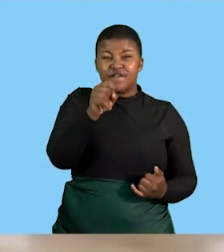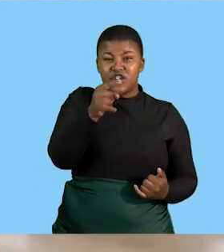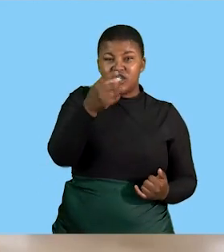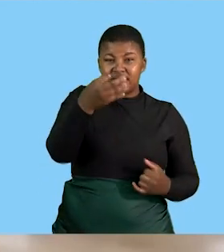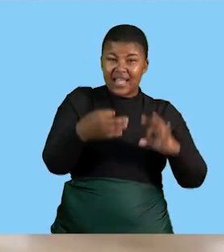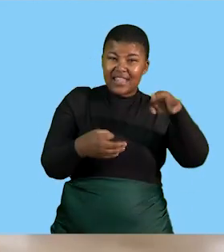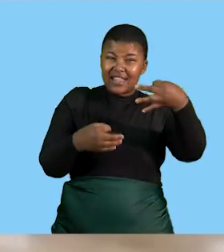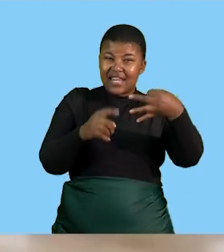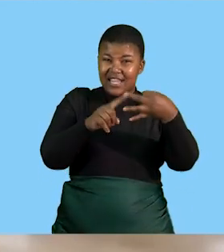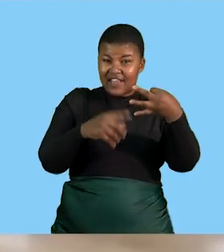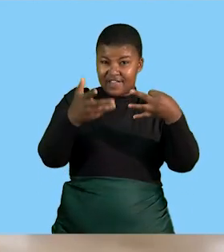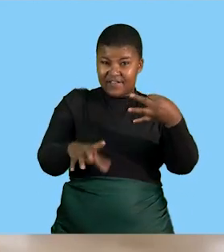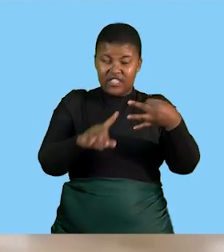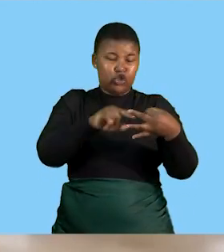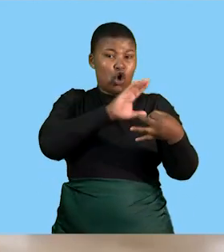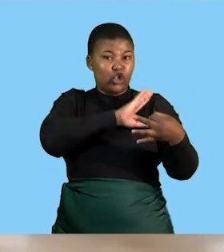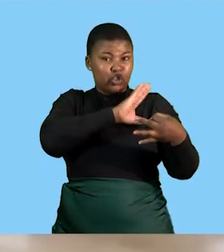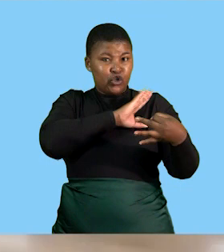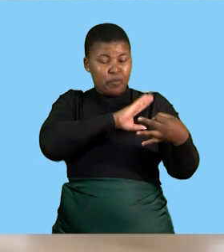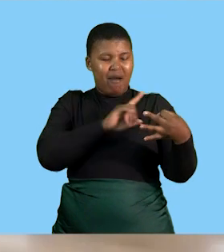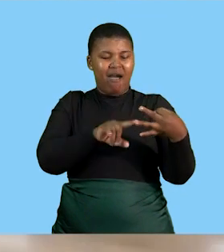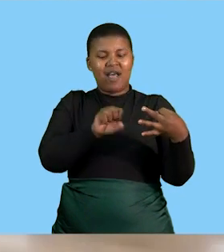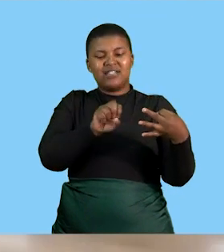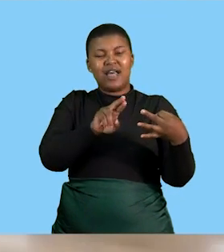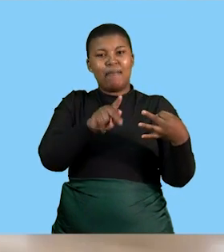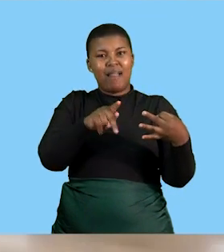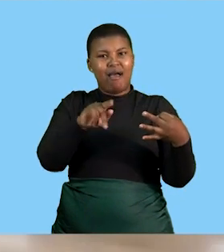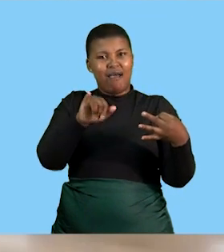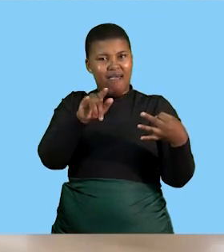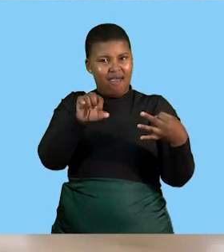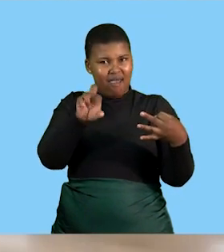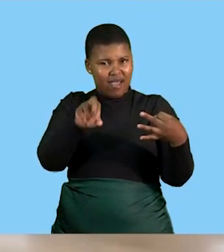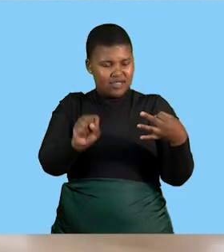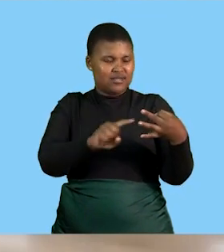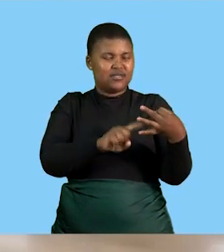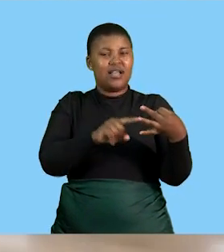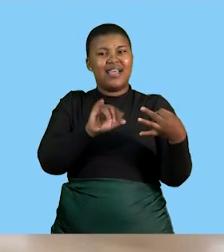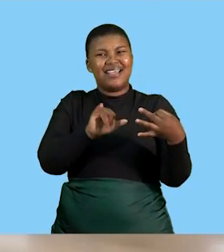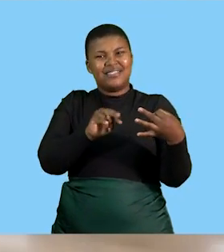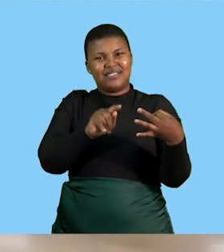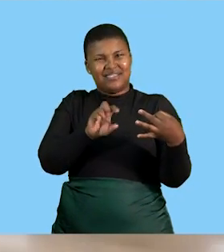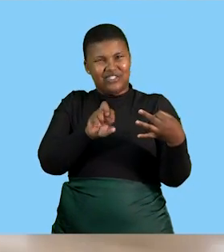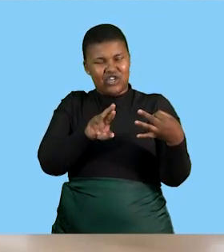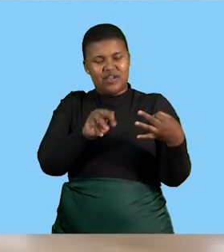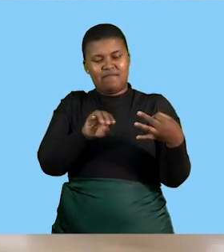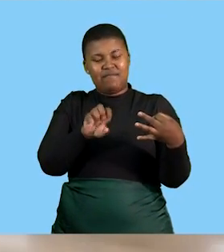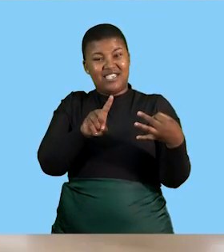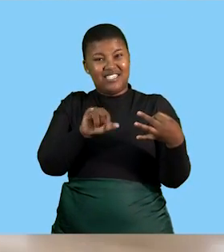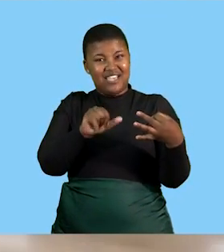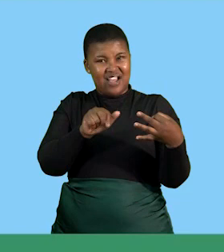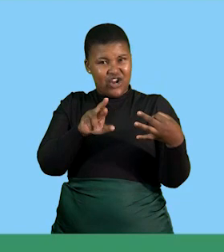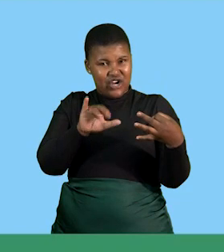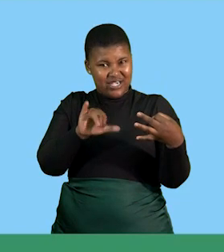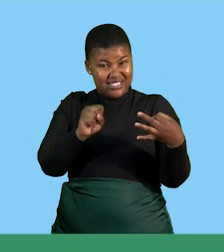being consumers, suppliers, and intermediaries. In this lesson, we are going to focus specifically on the last